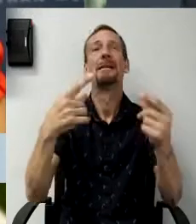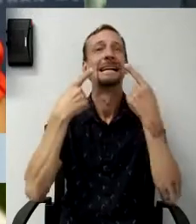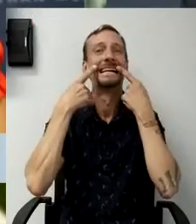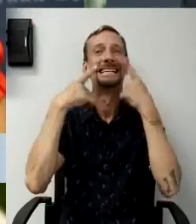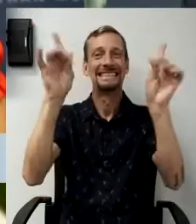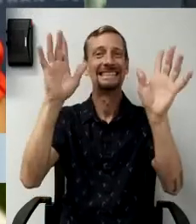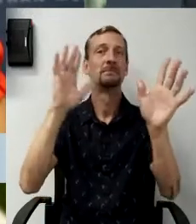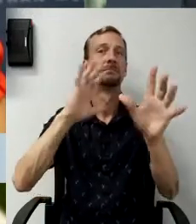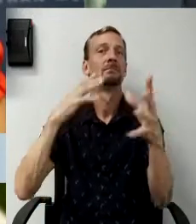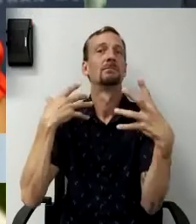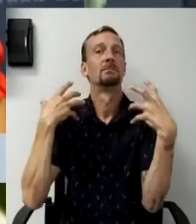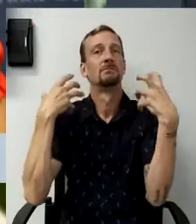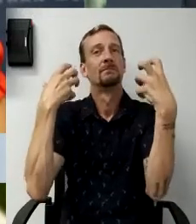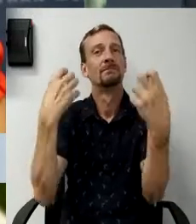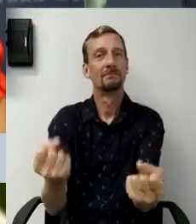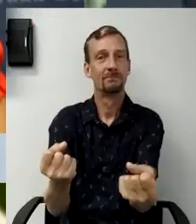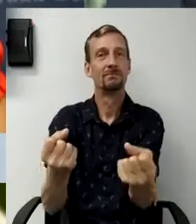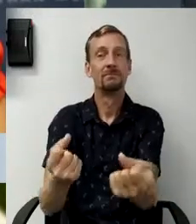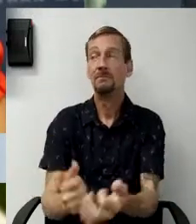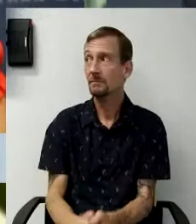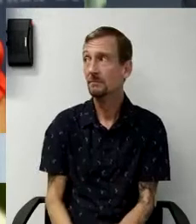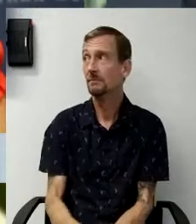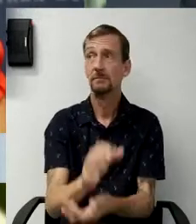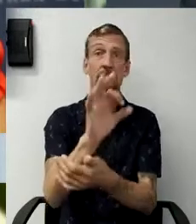So 10,120 of the